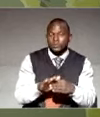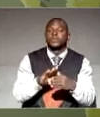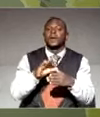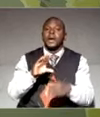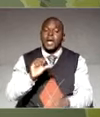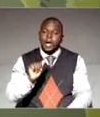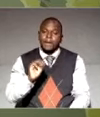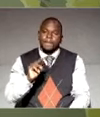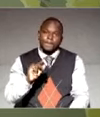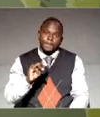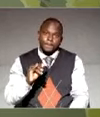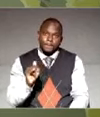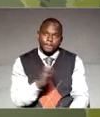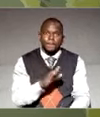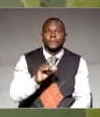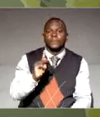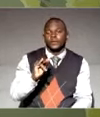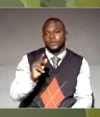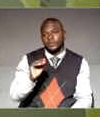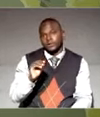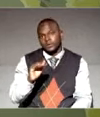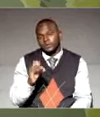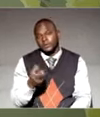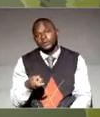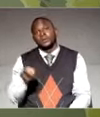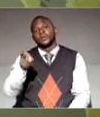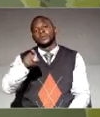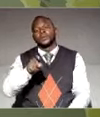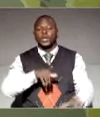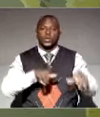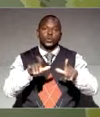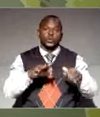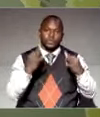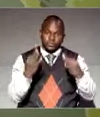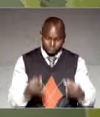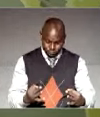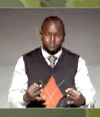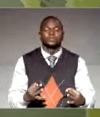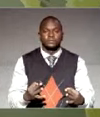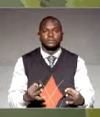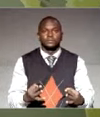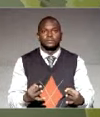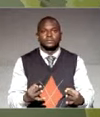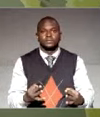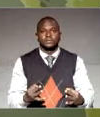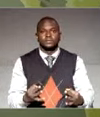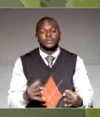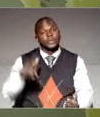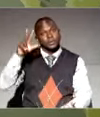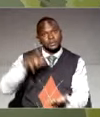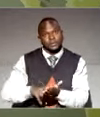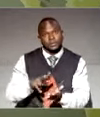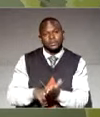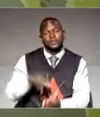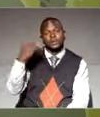Amelia Chambade, wants increased production of local products, local content rather, with guaranteed